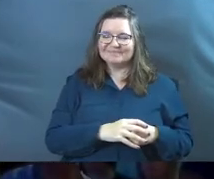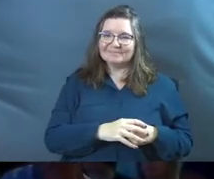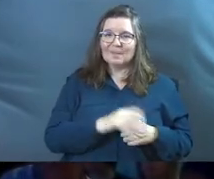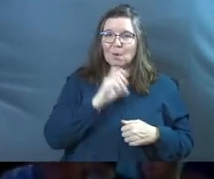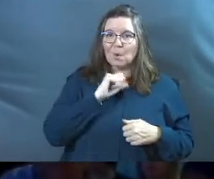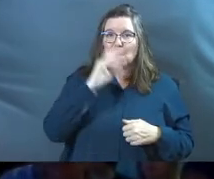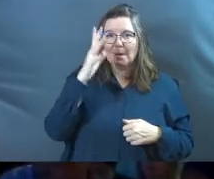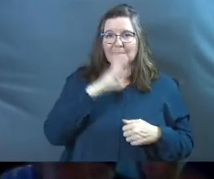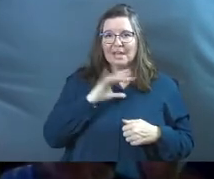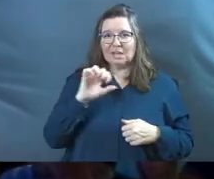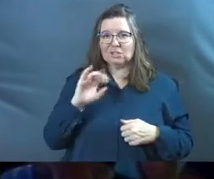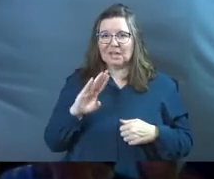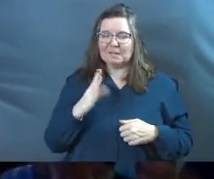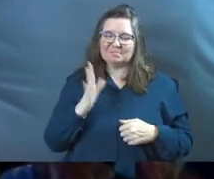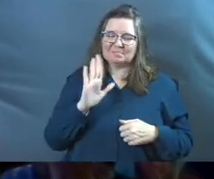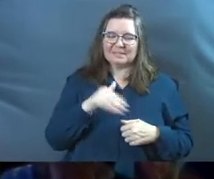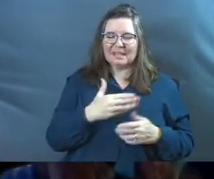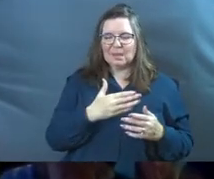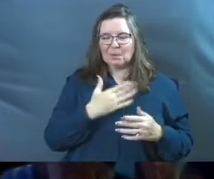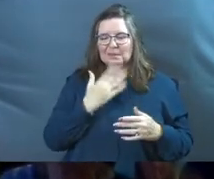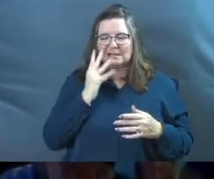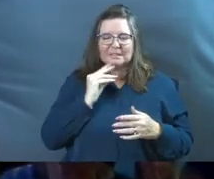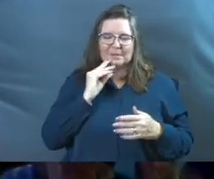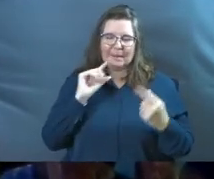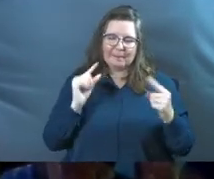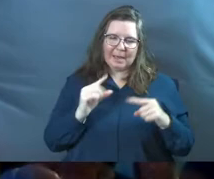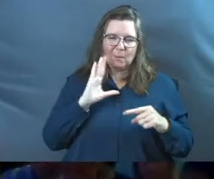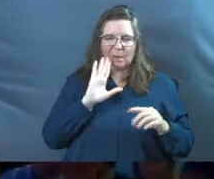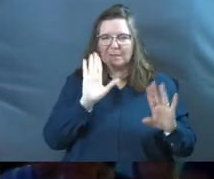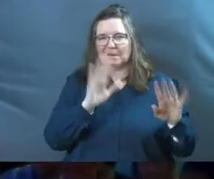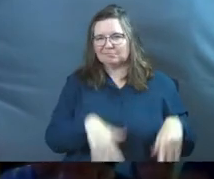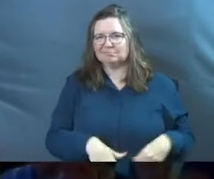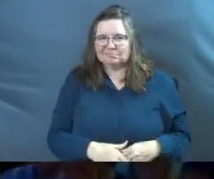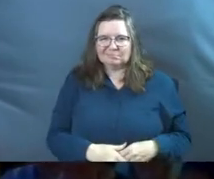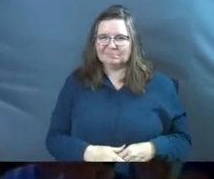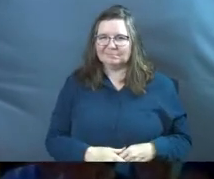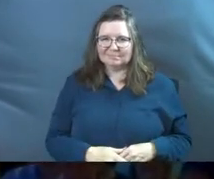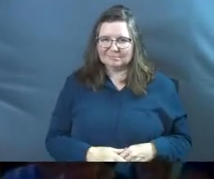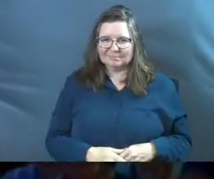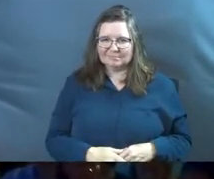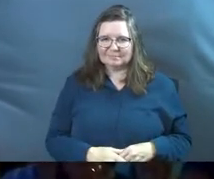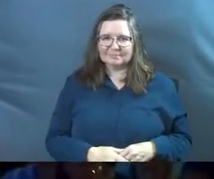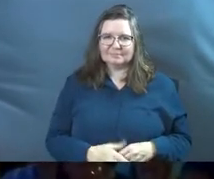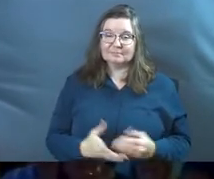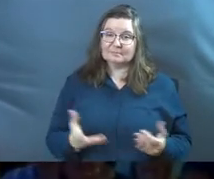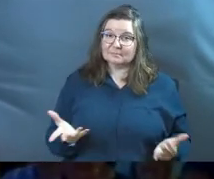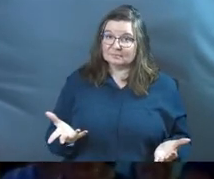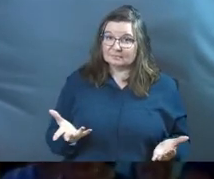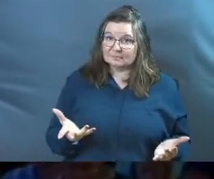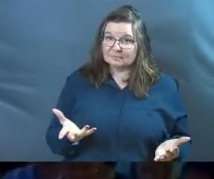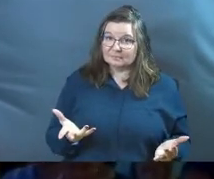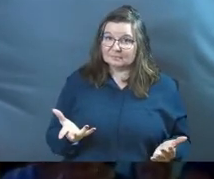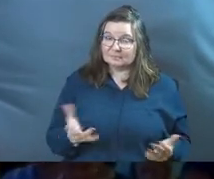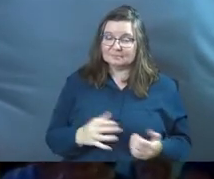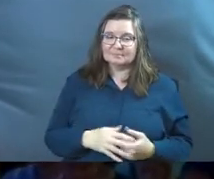old man Jacob, he'll go through some pain, but he's a jerk anyway. Do we really care?